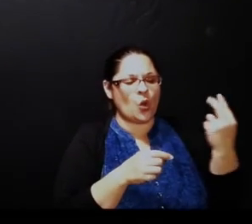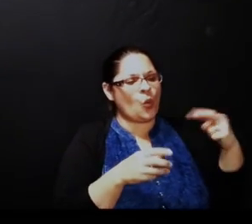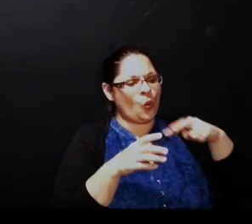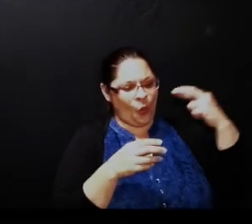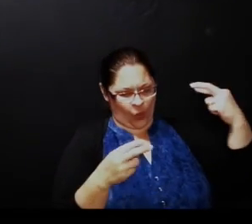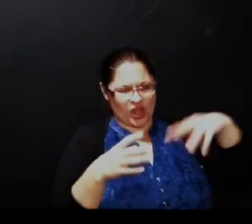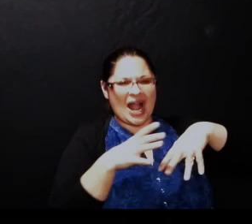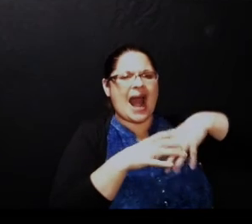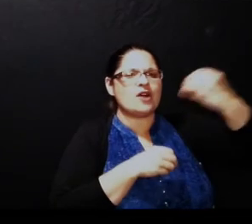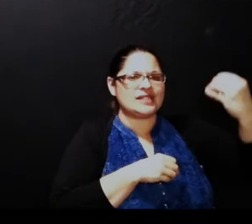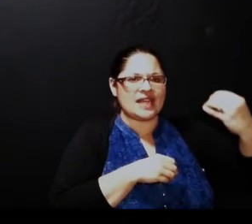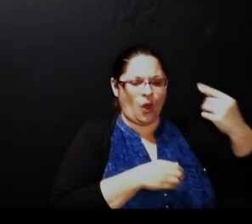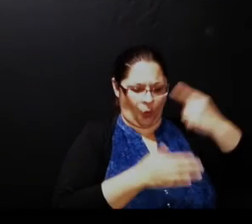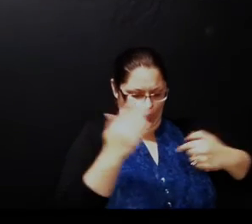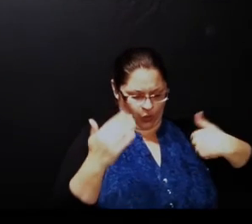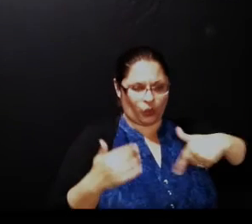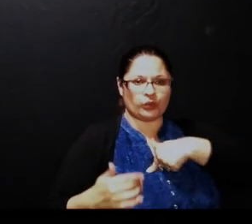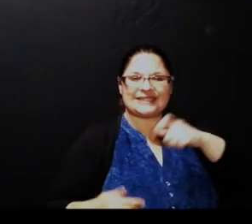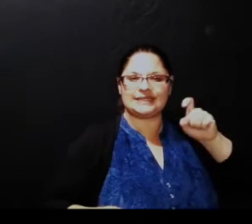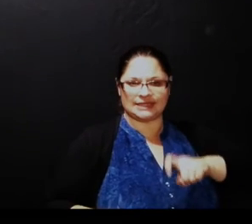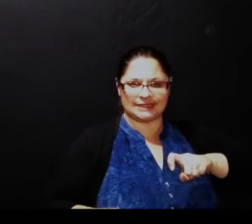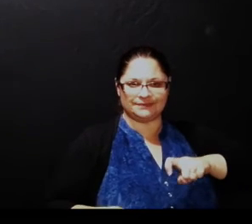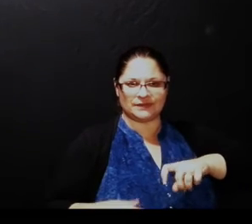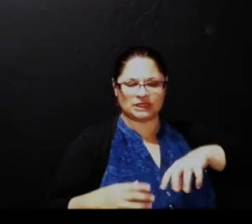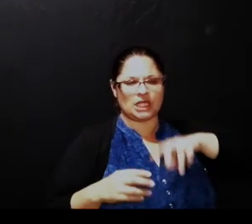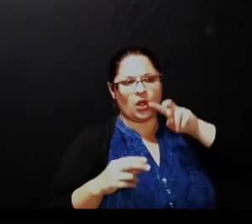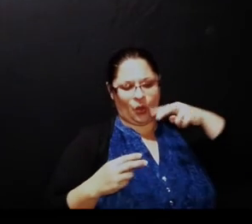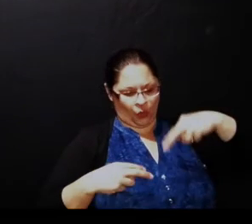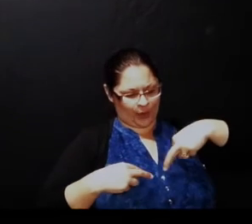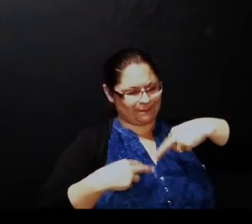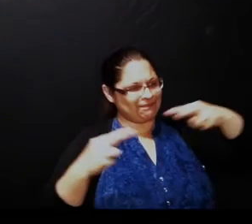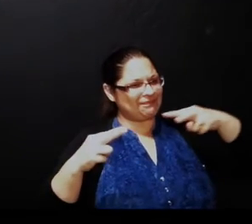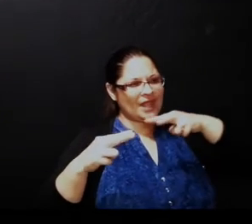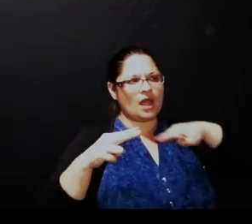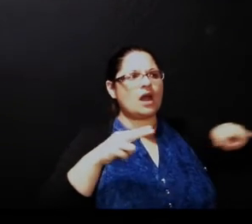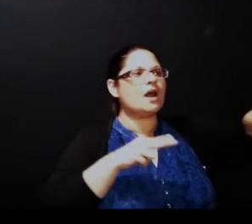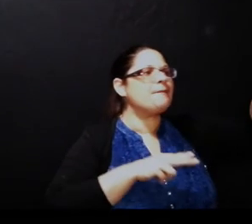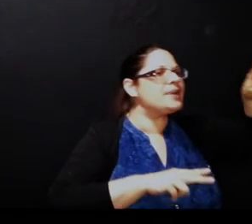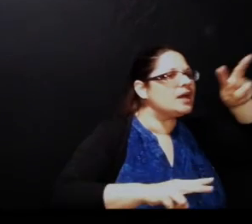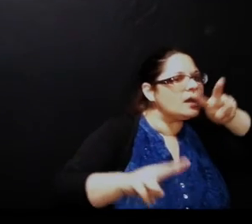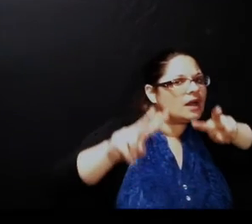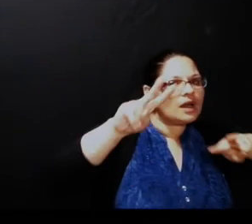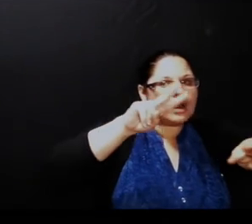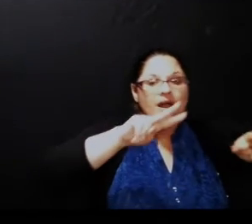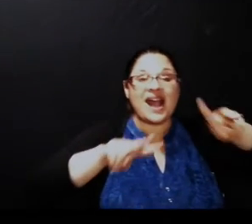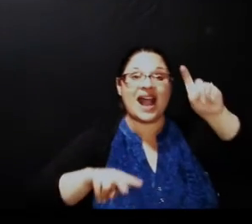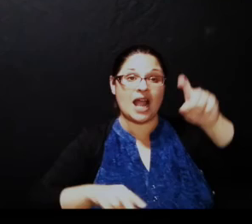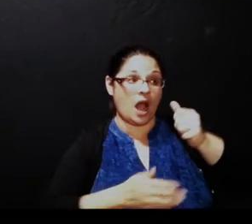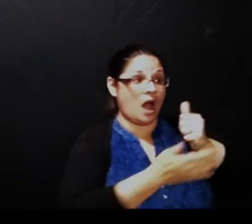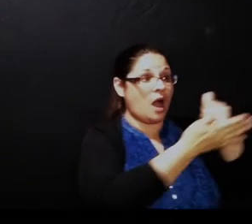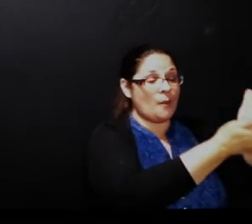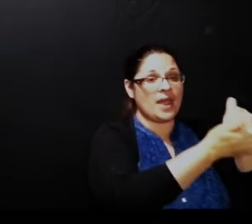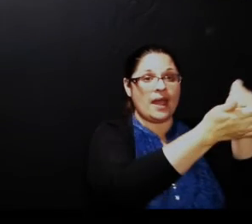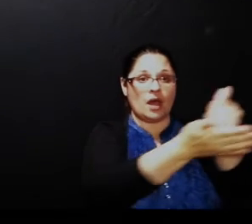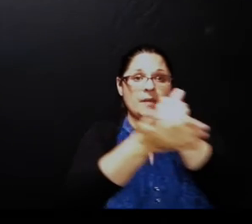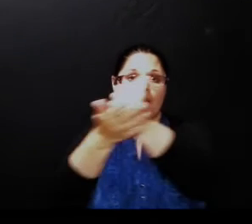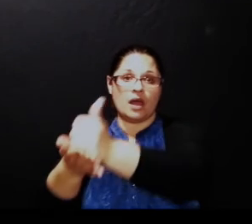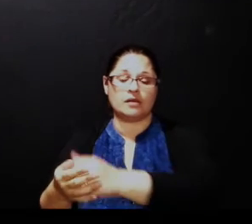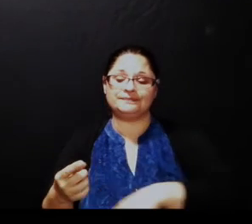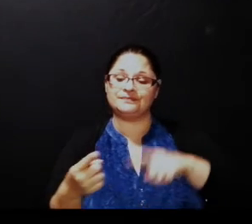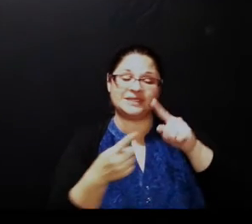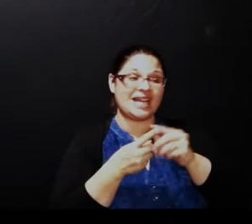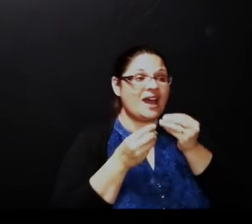and hell-bound. We are to feed the hungry. We are to support the